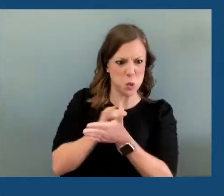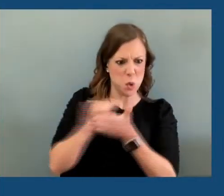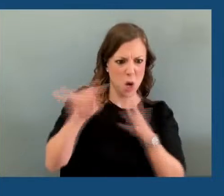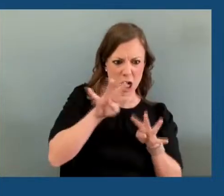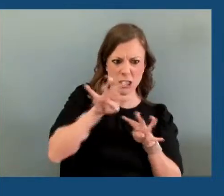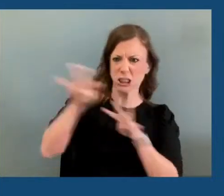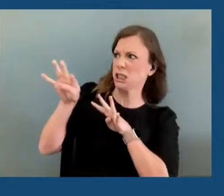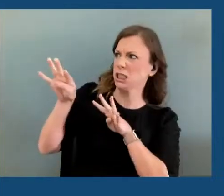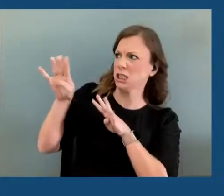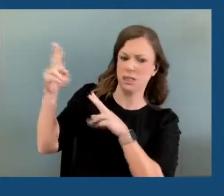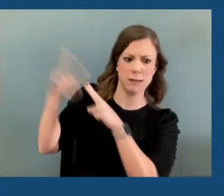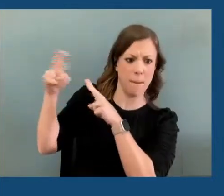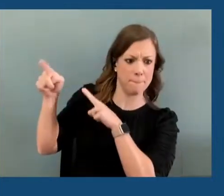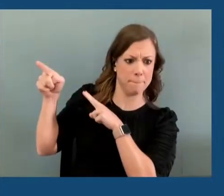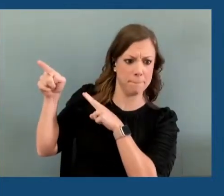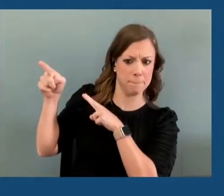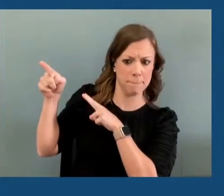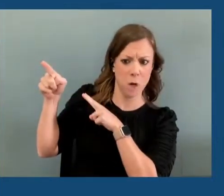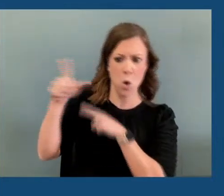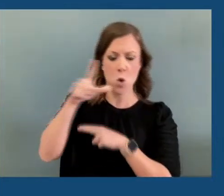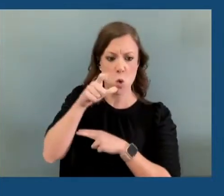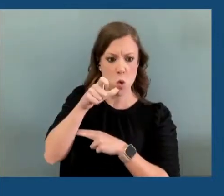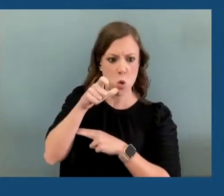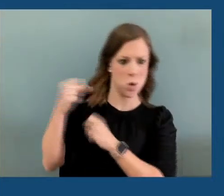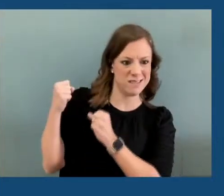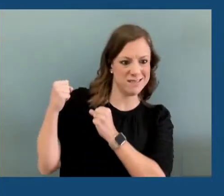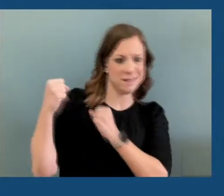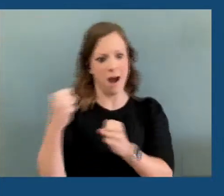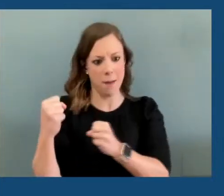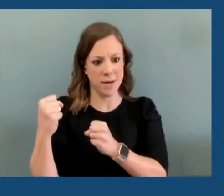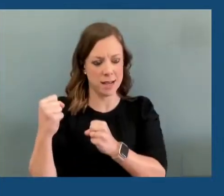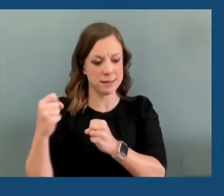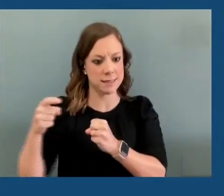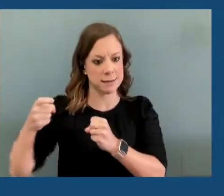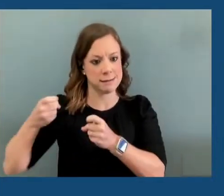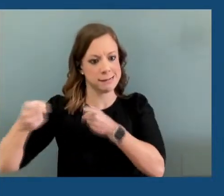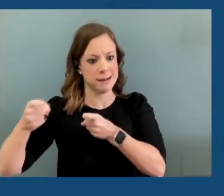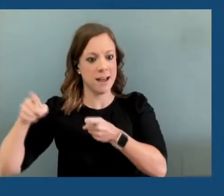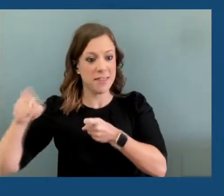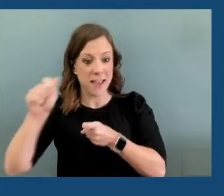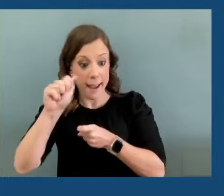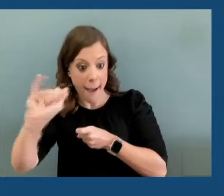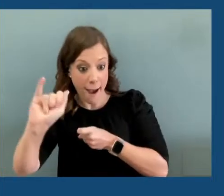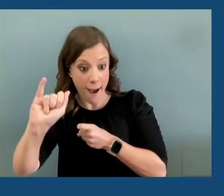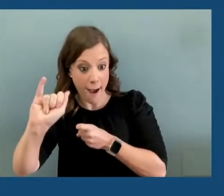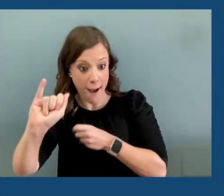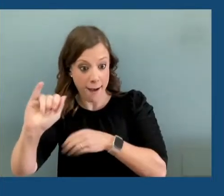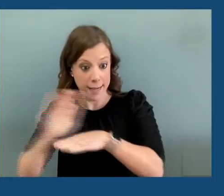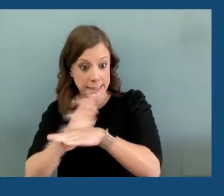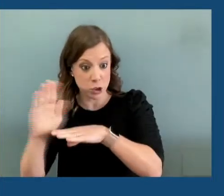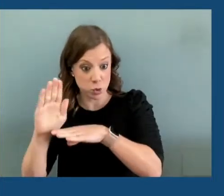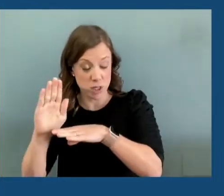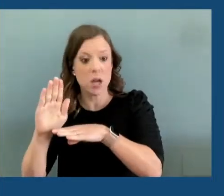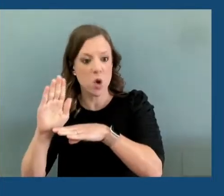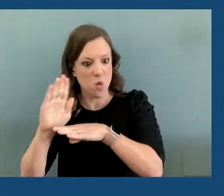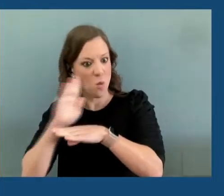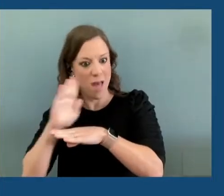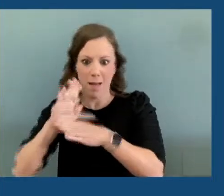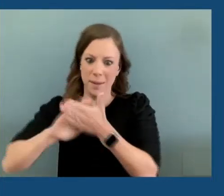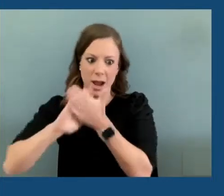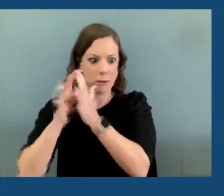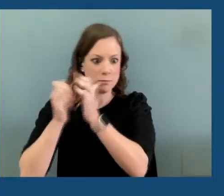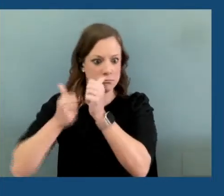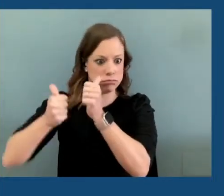that whoever dominates the AI industry will dominate the next chapter of human history. And we know